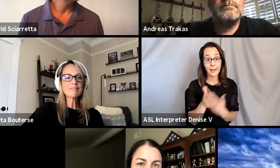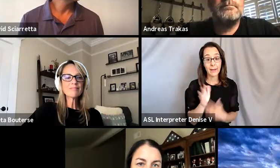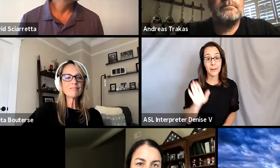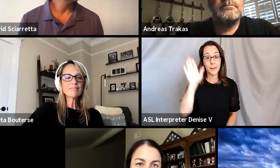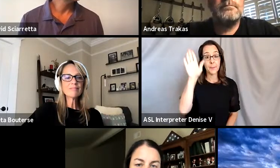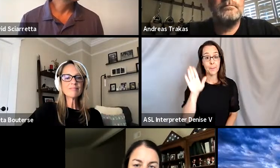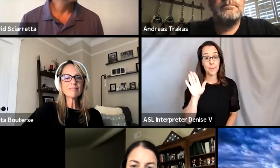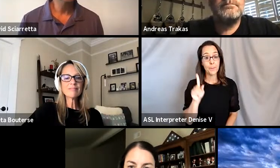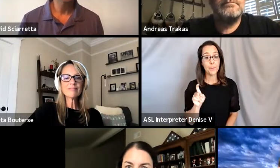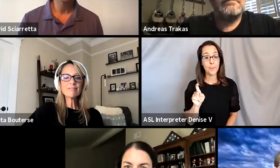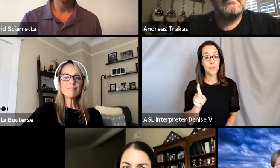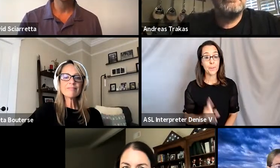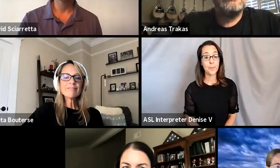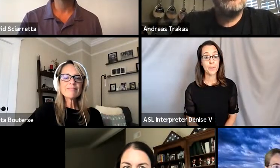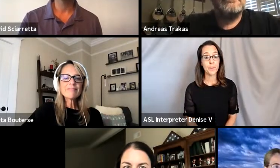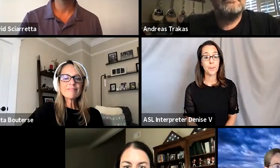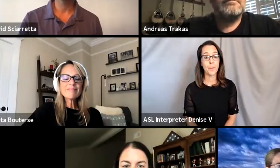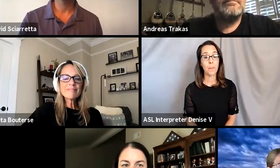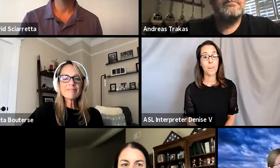I do not.